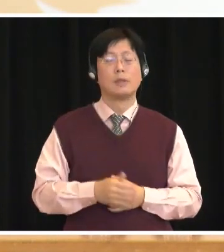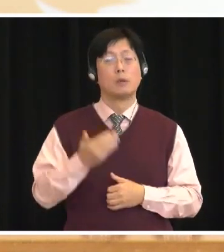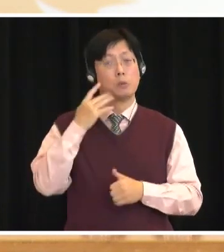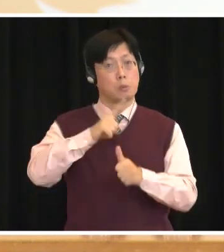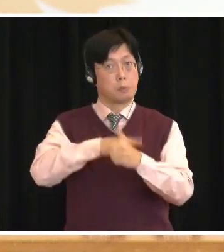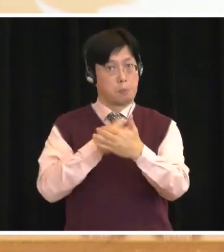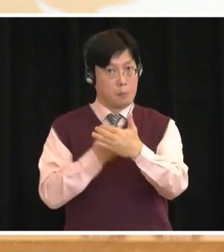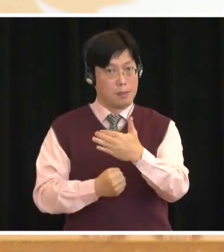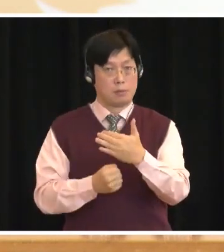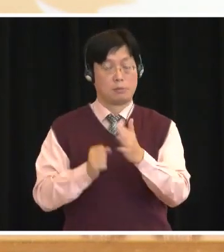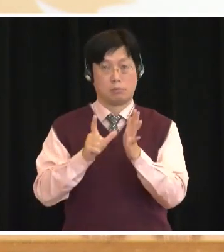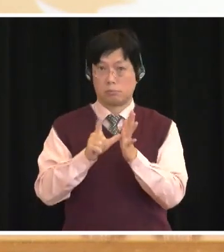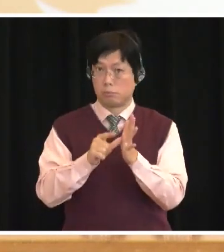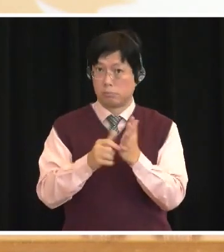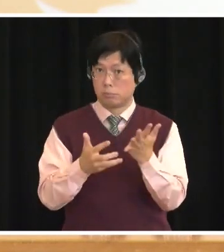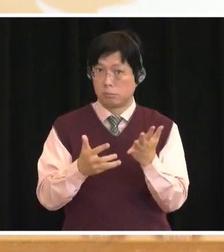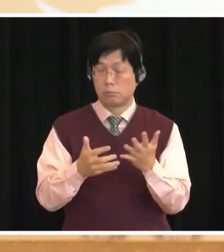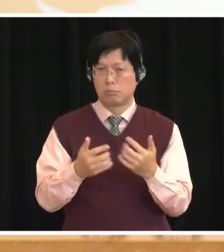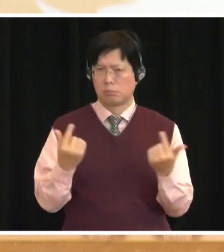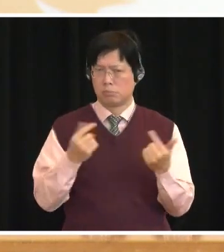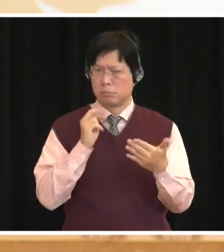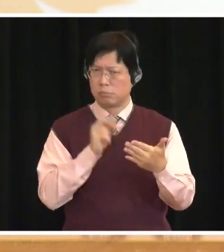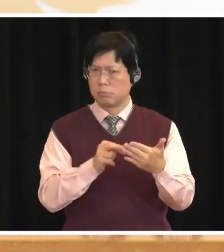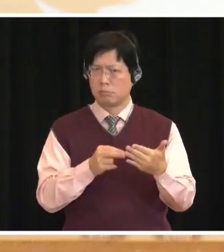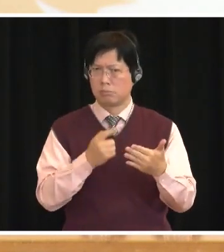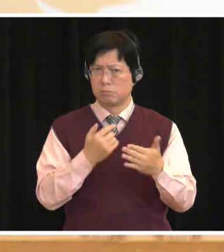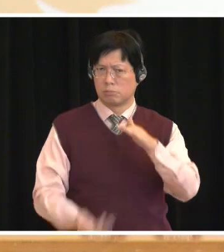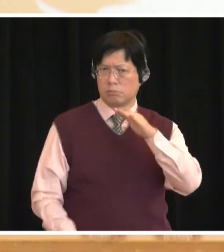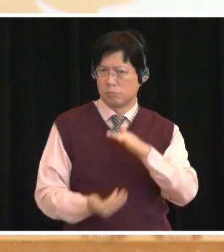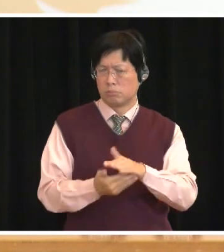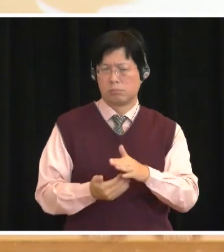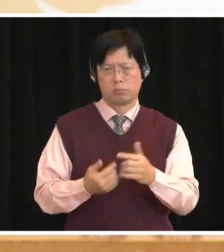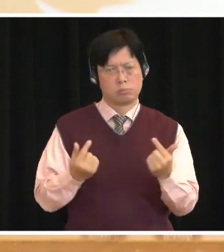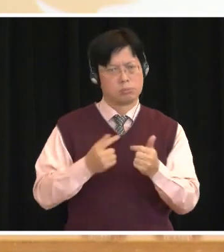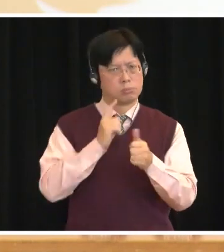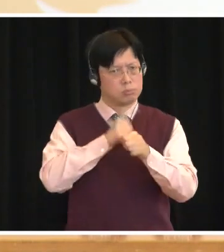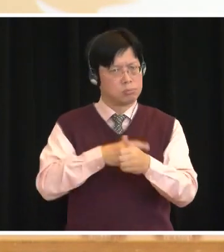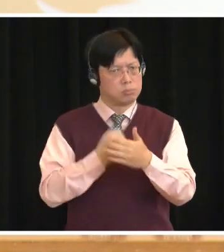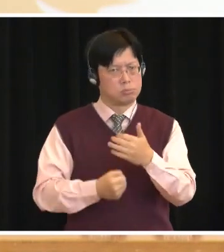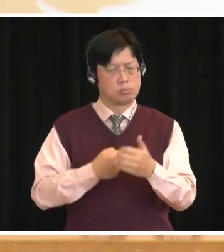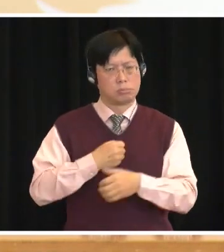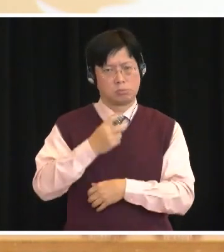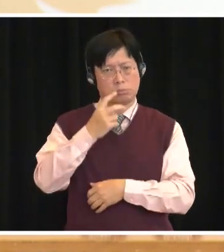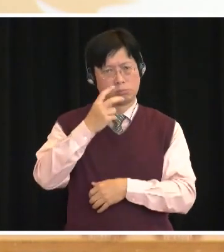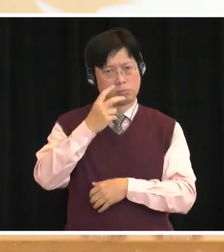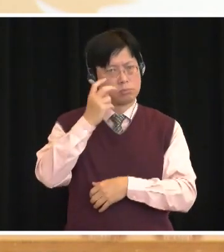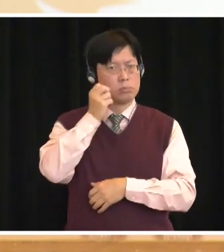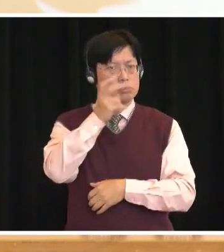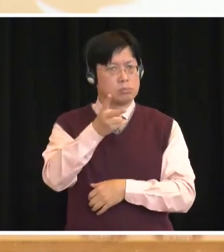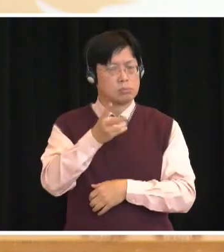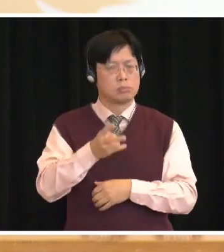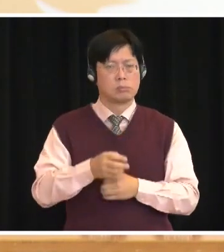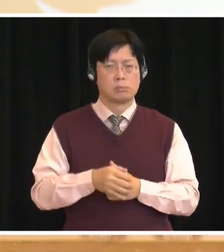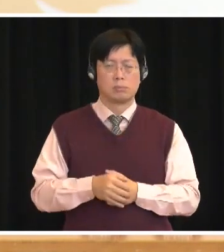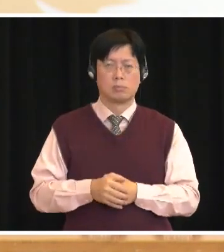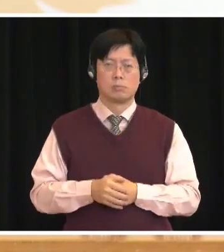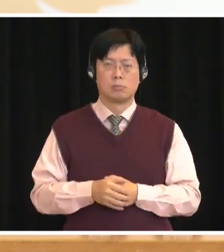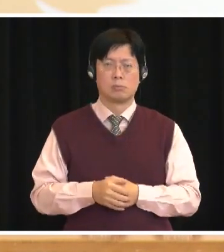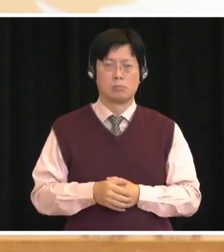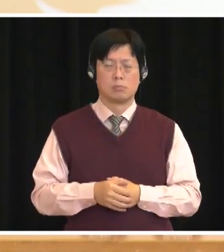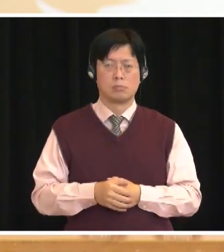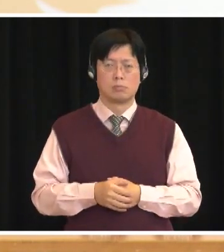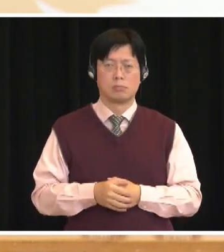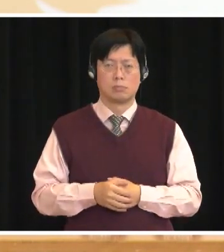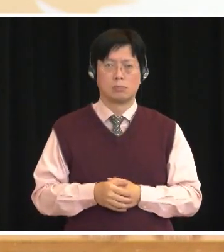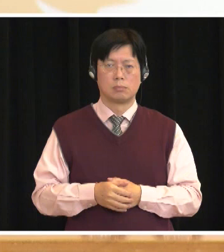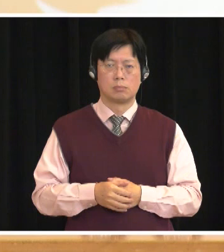it's maximum 2 months. there is a decision